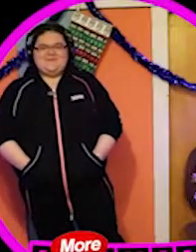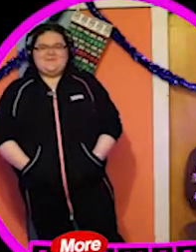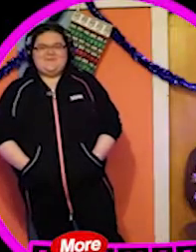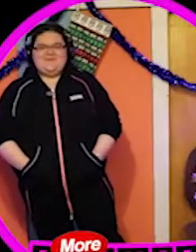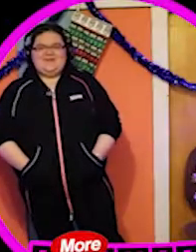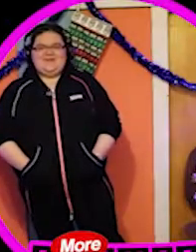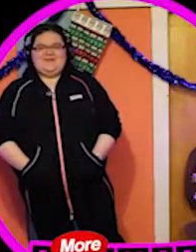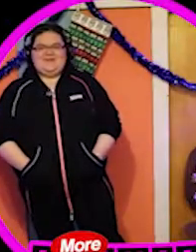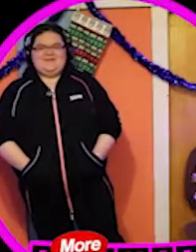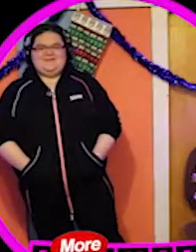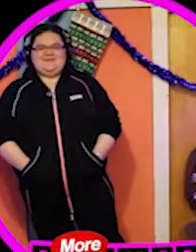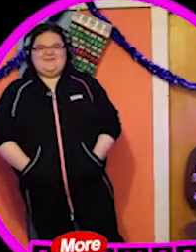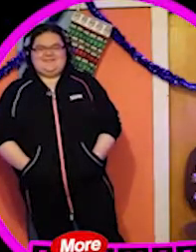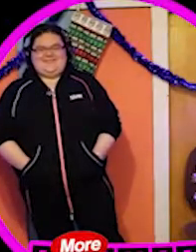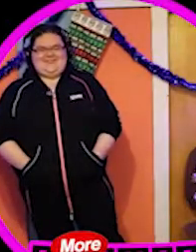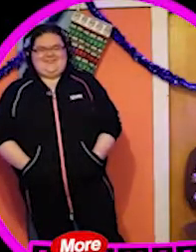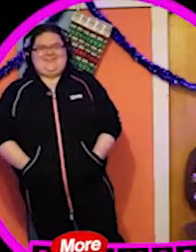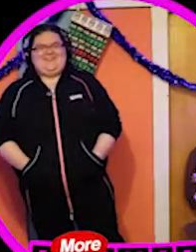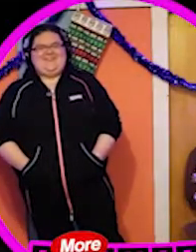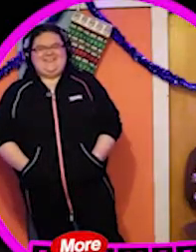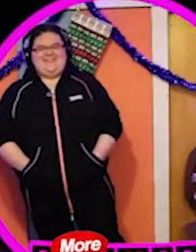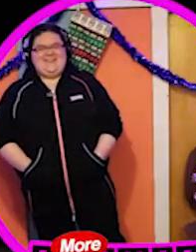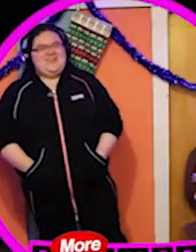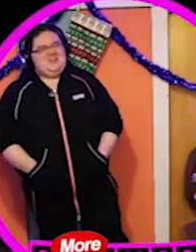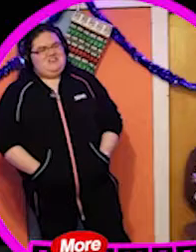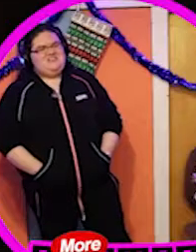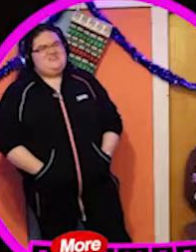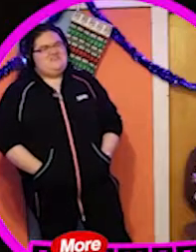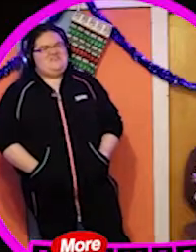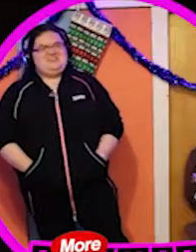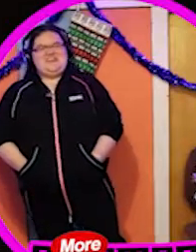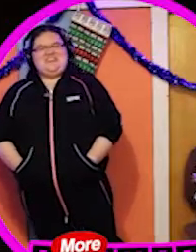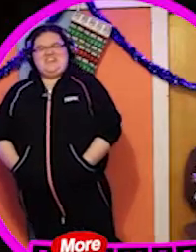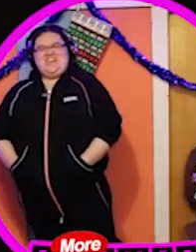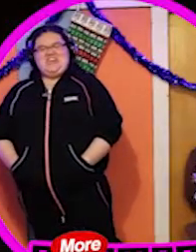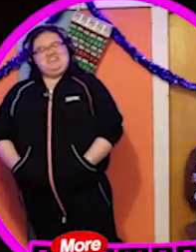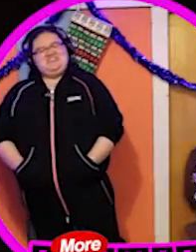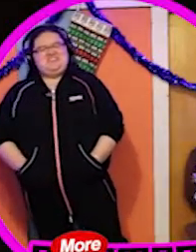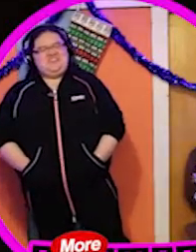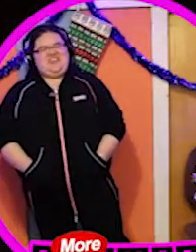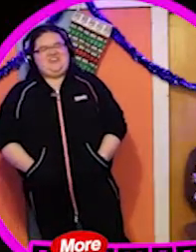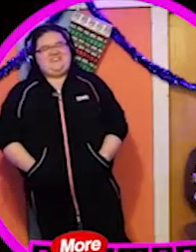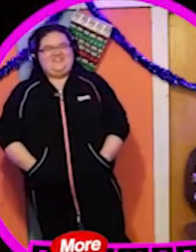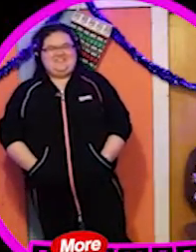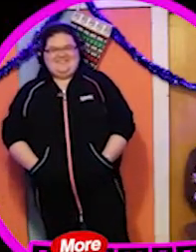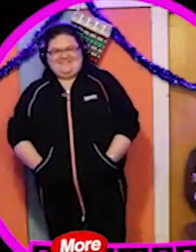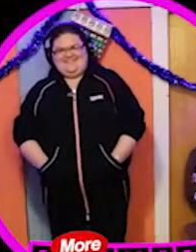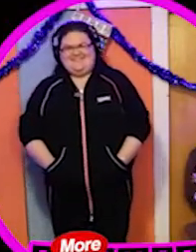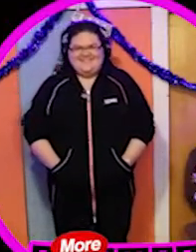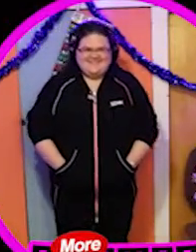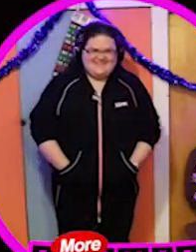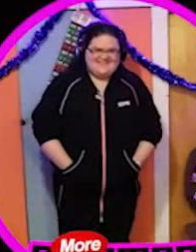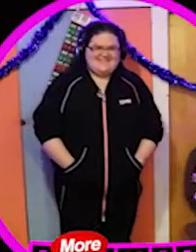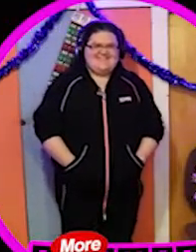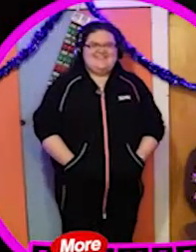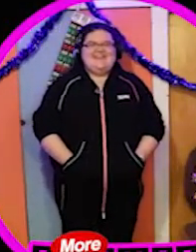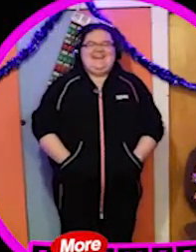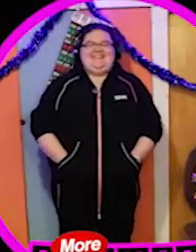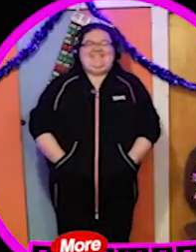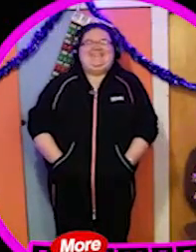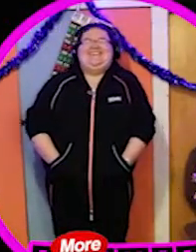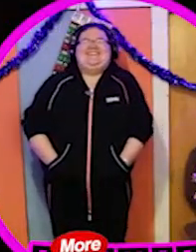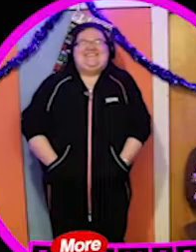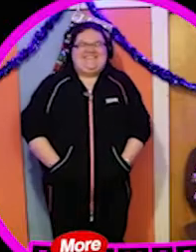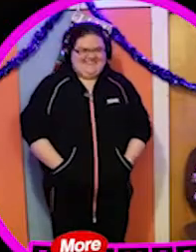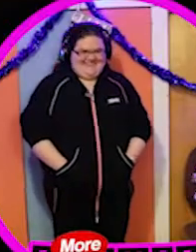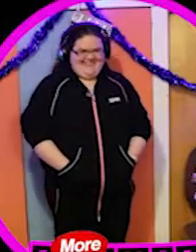I'm good. I'm great. I feel great here. This is fantastic. Are you though, JJ? Are you though?